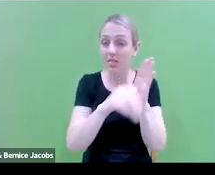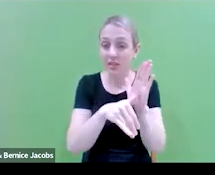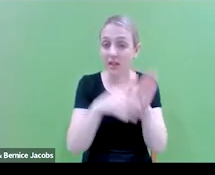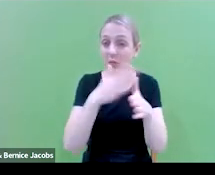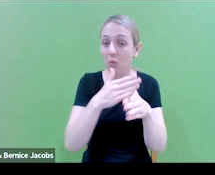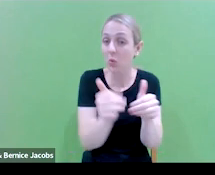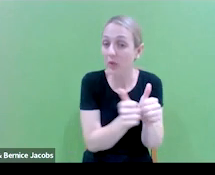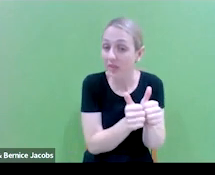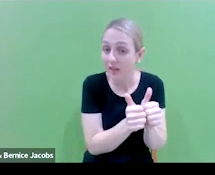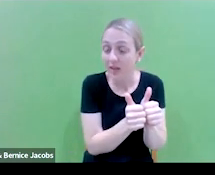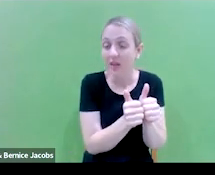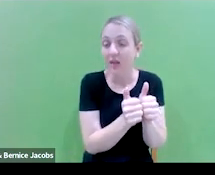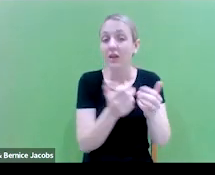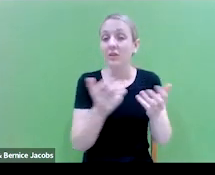think